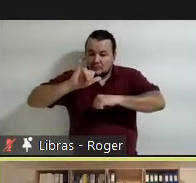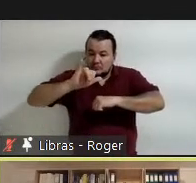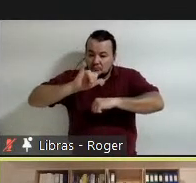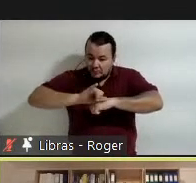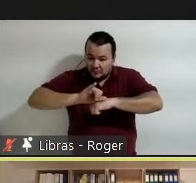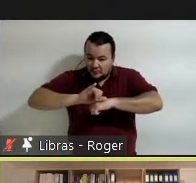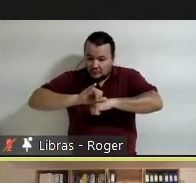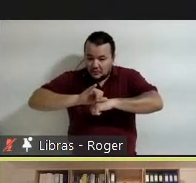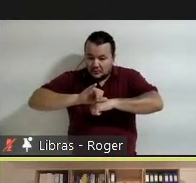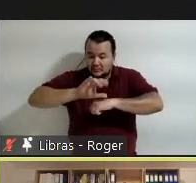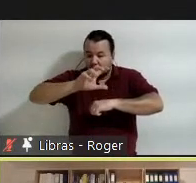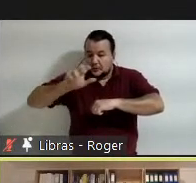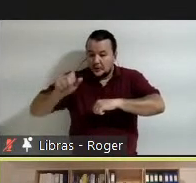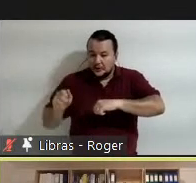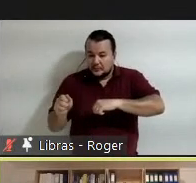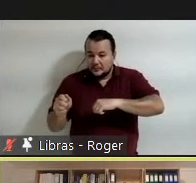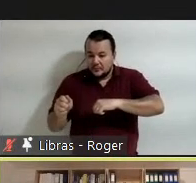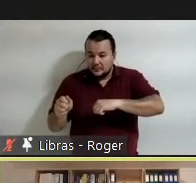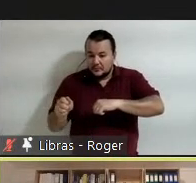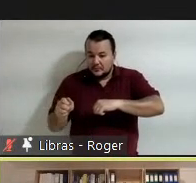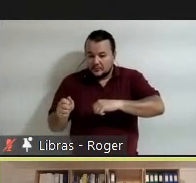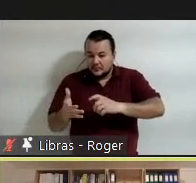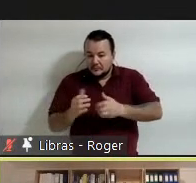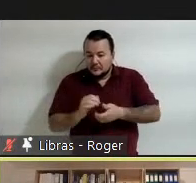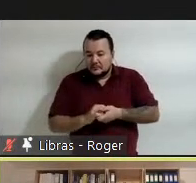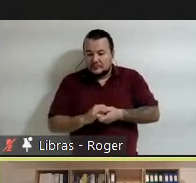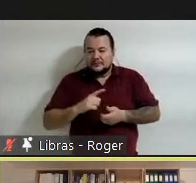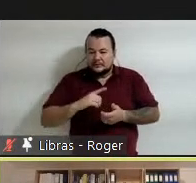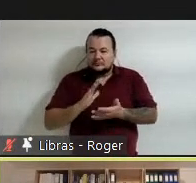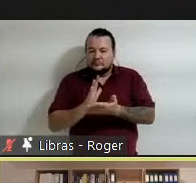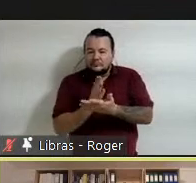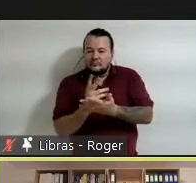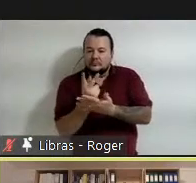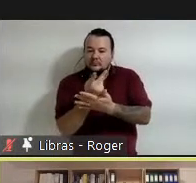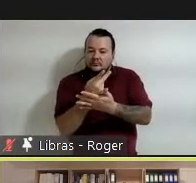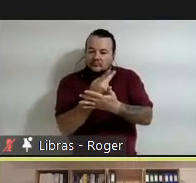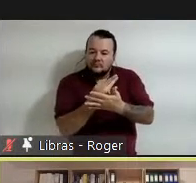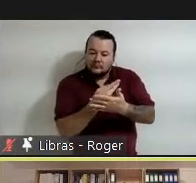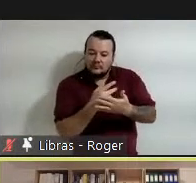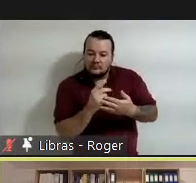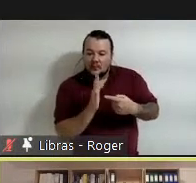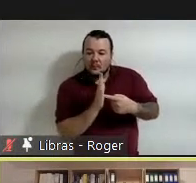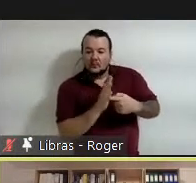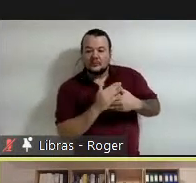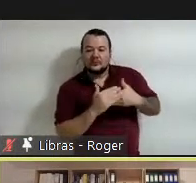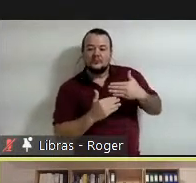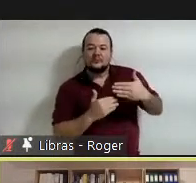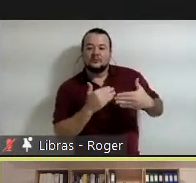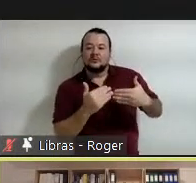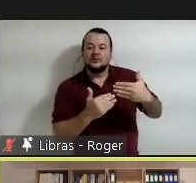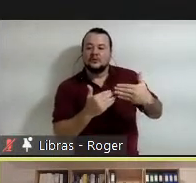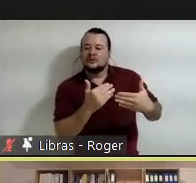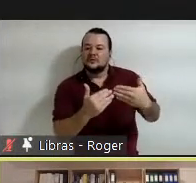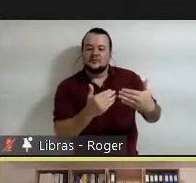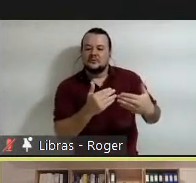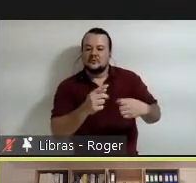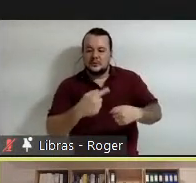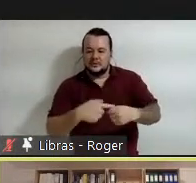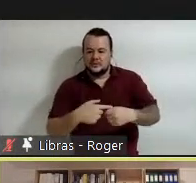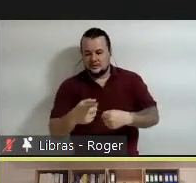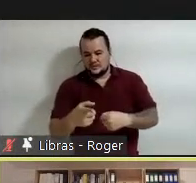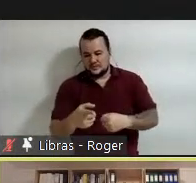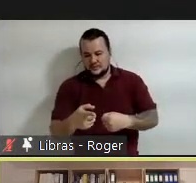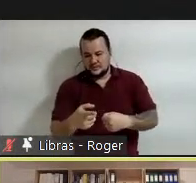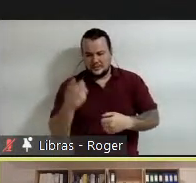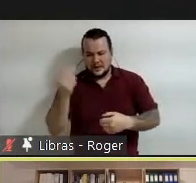A few paintings here show the development from a small agrarian town to a city that started